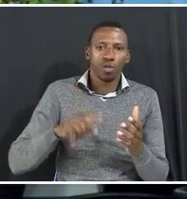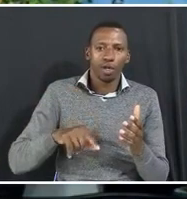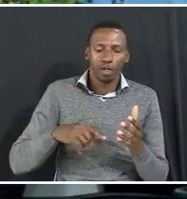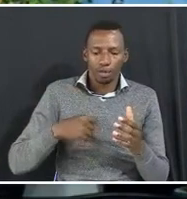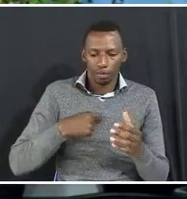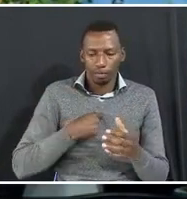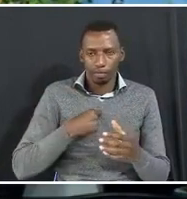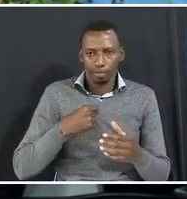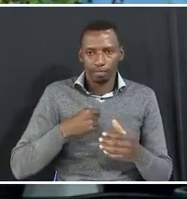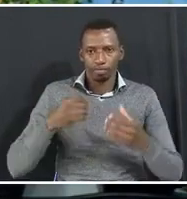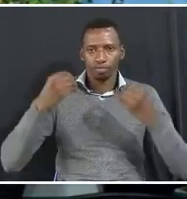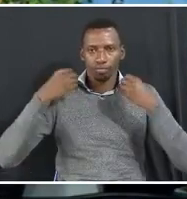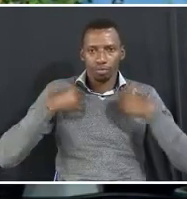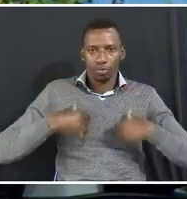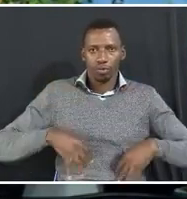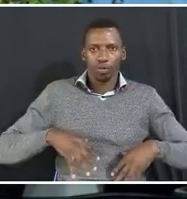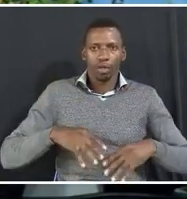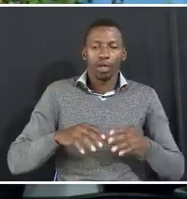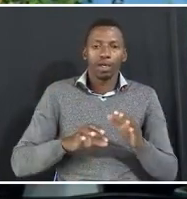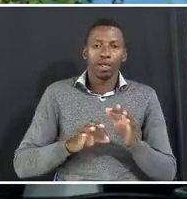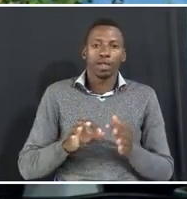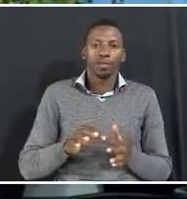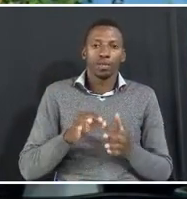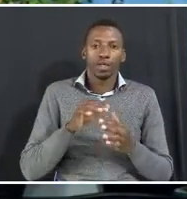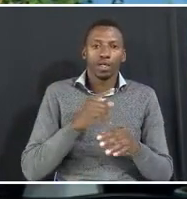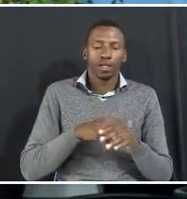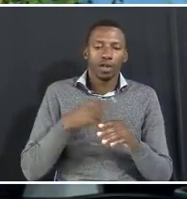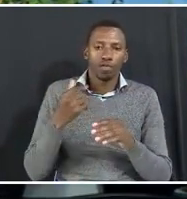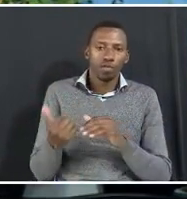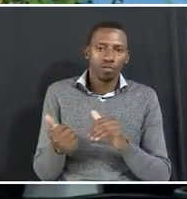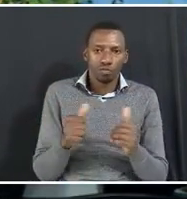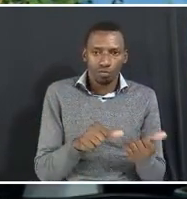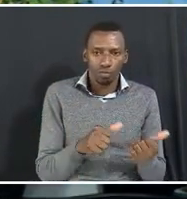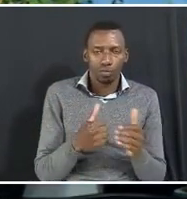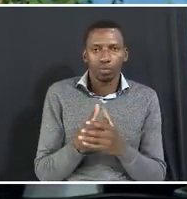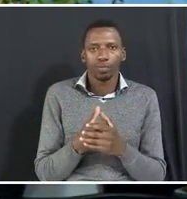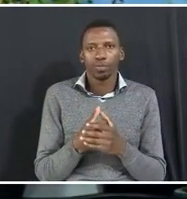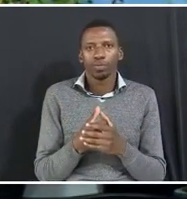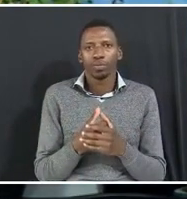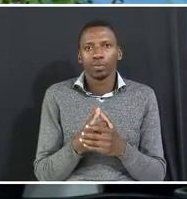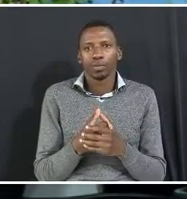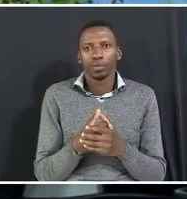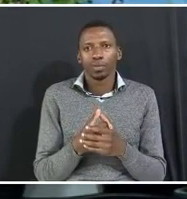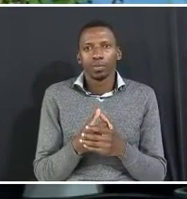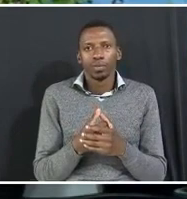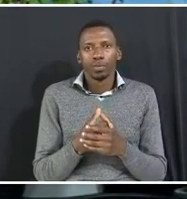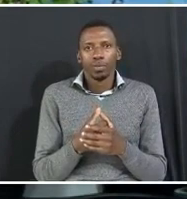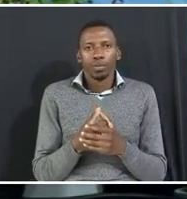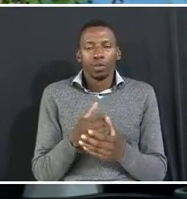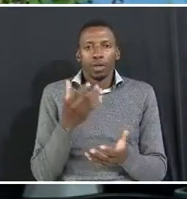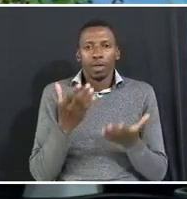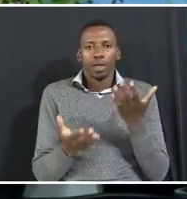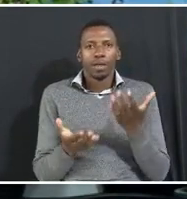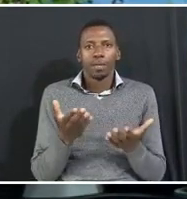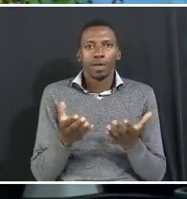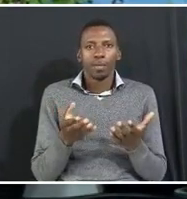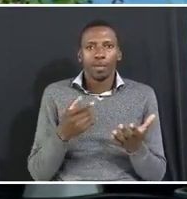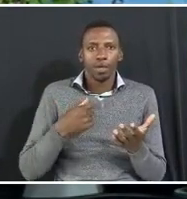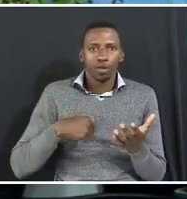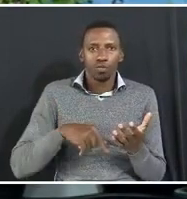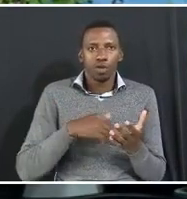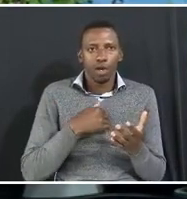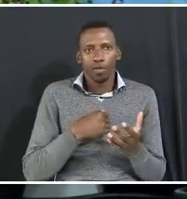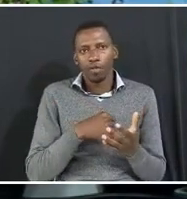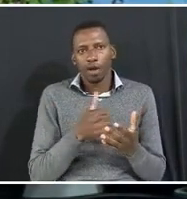of the large membership, especially during baptism, gowns for baptism. We may have